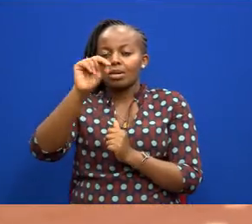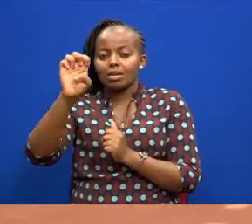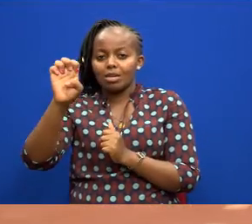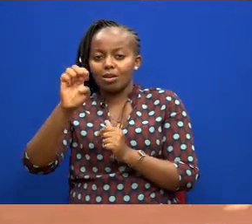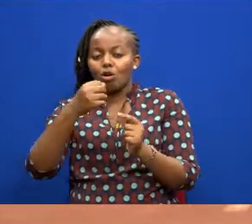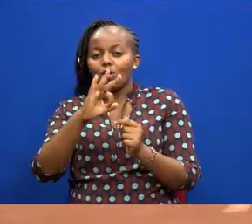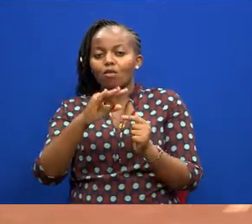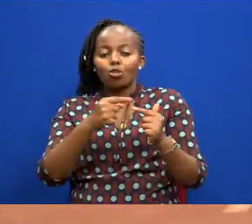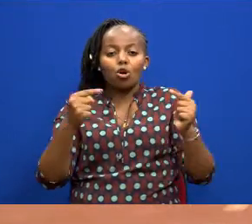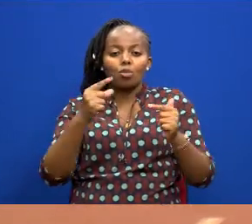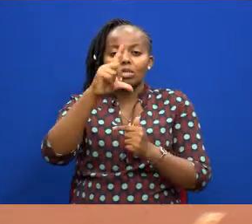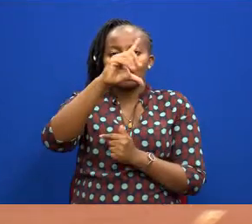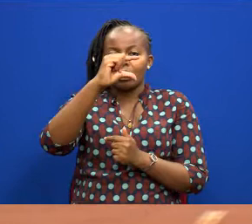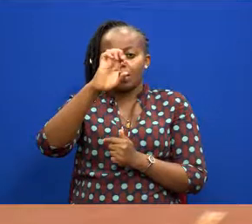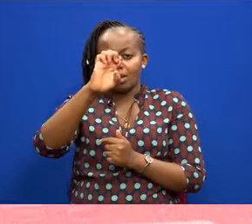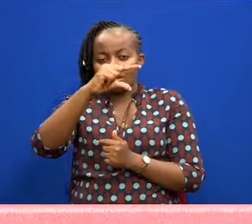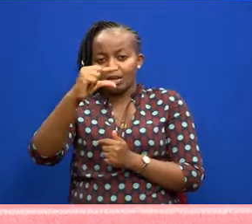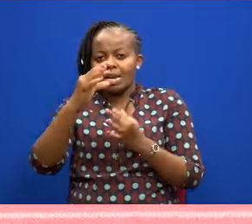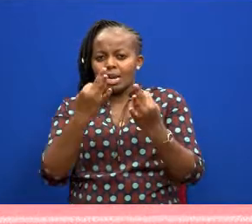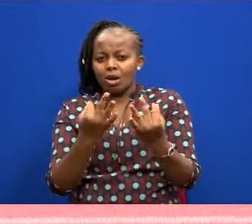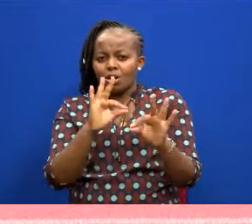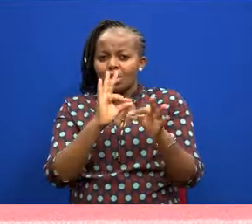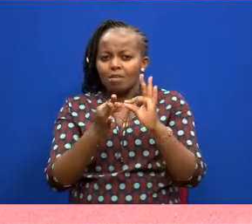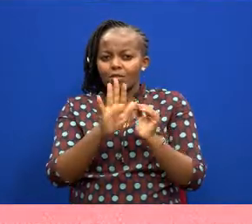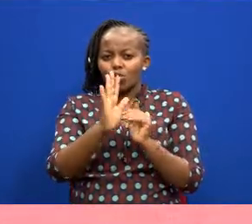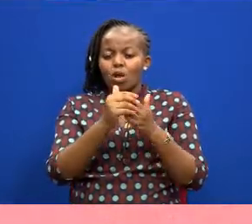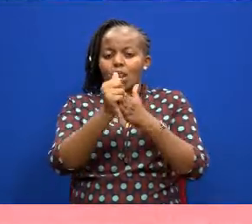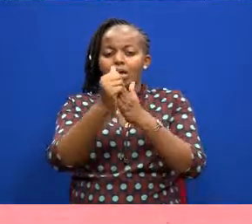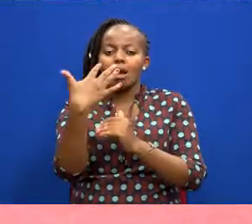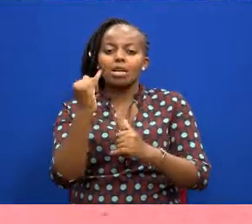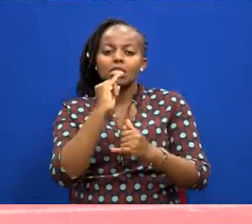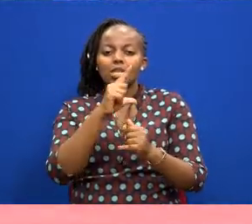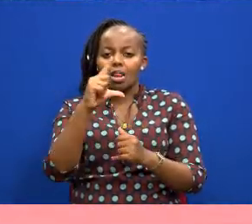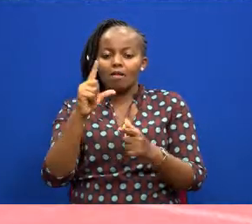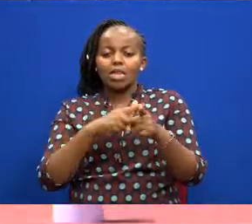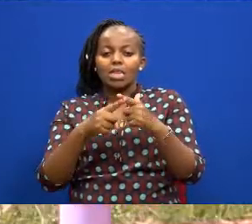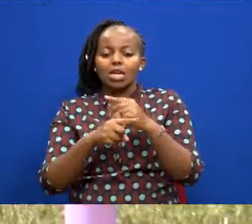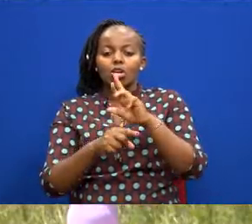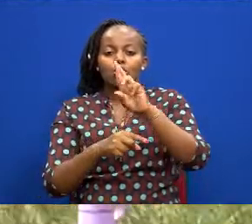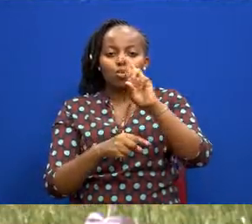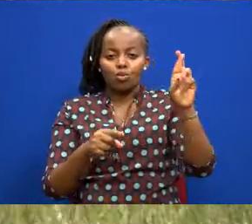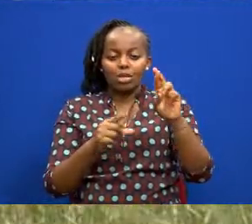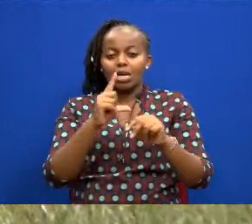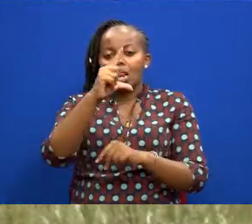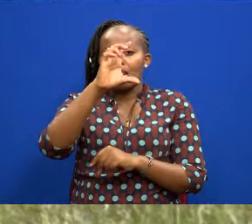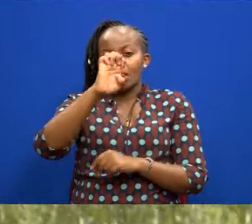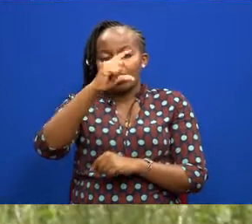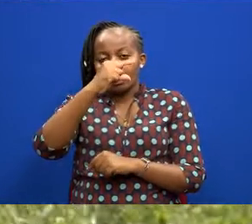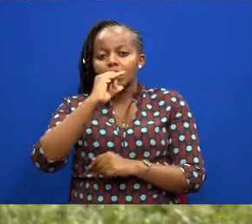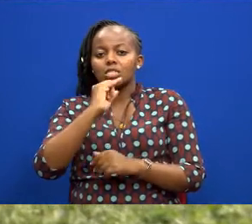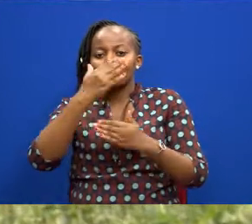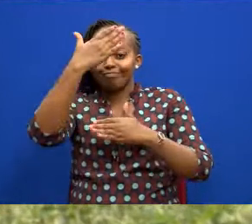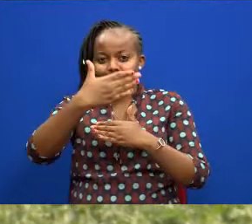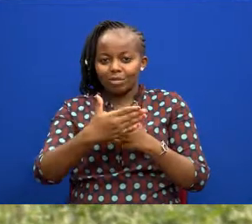or the other leg. So if your leading hand is the left hand, your right leg should be in front. And if it's the